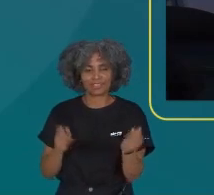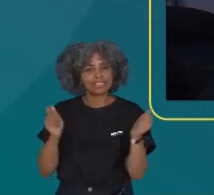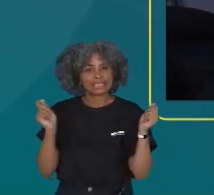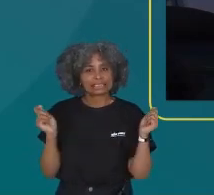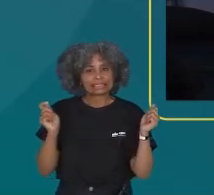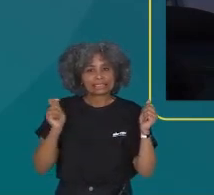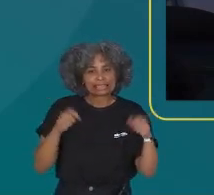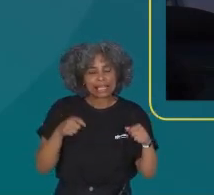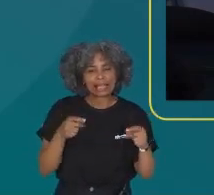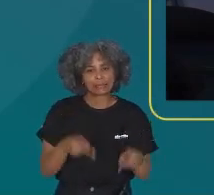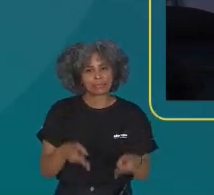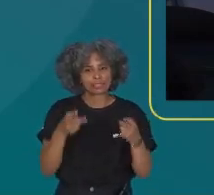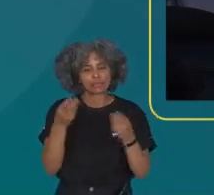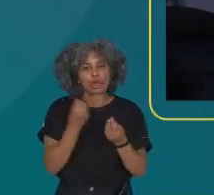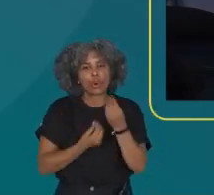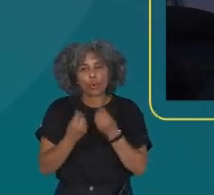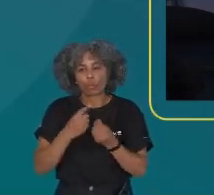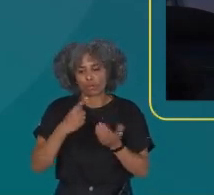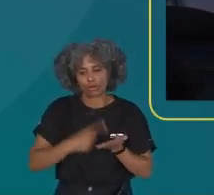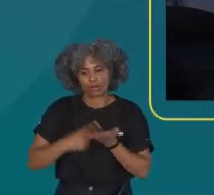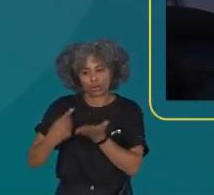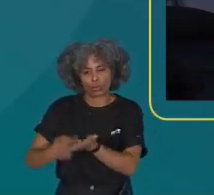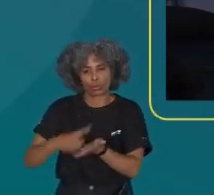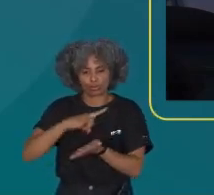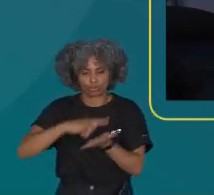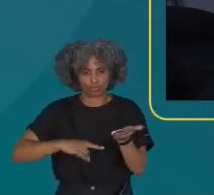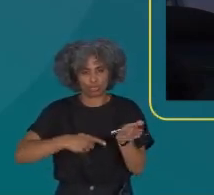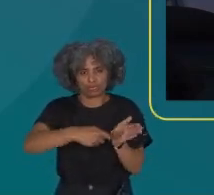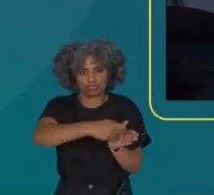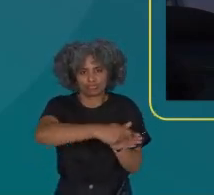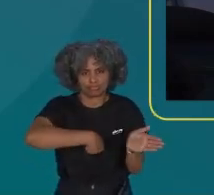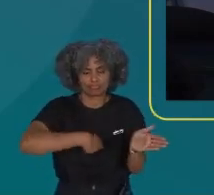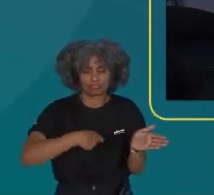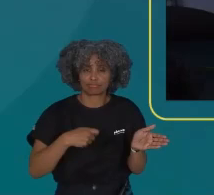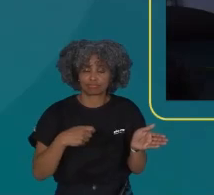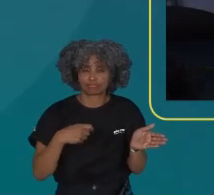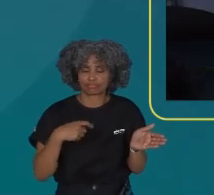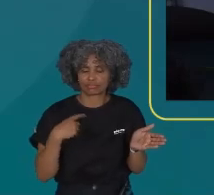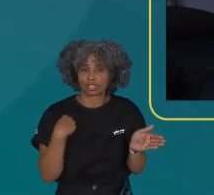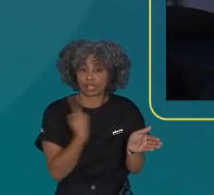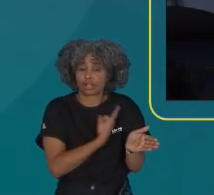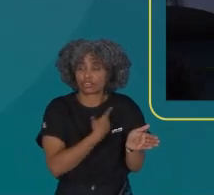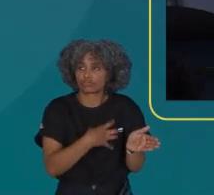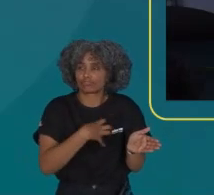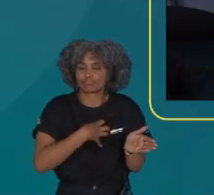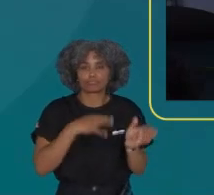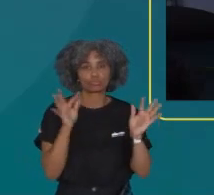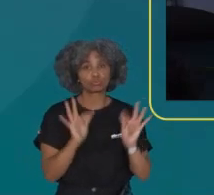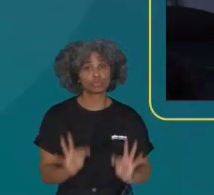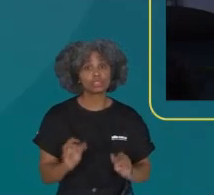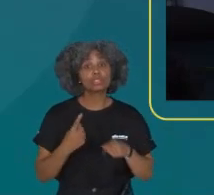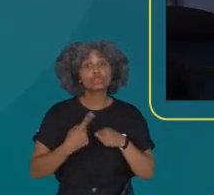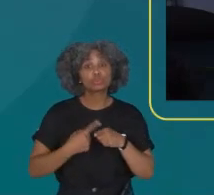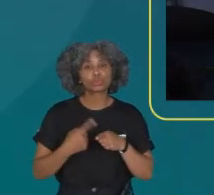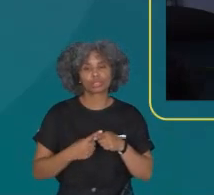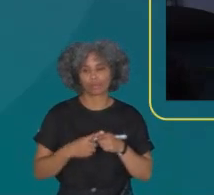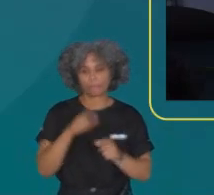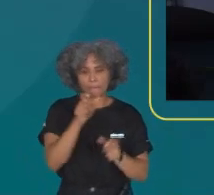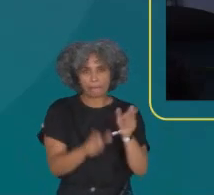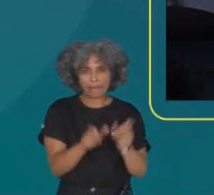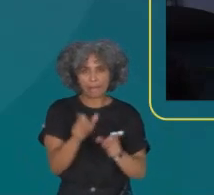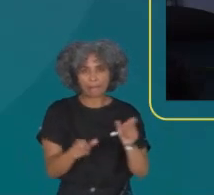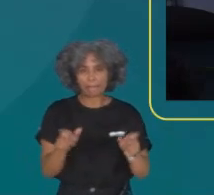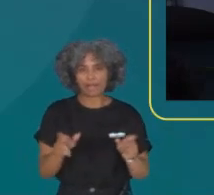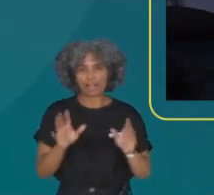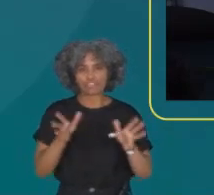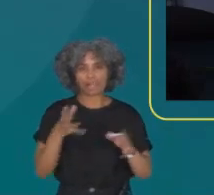happy to see that a lot of that the parties adopted the global biodiversity framework, but